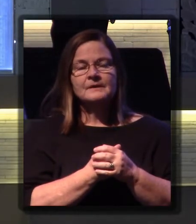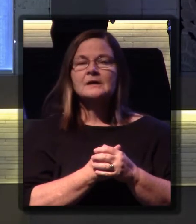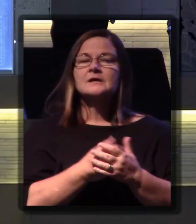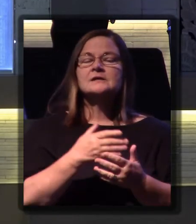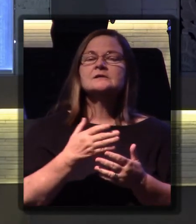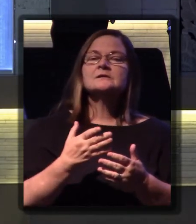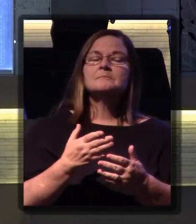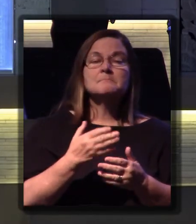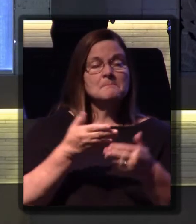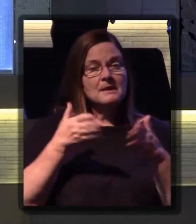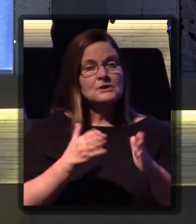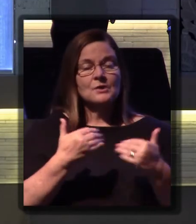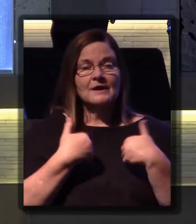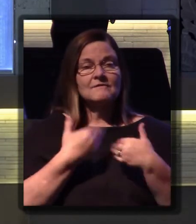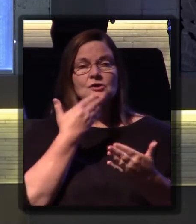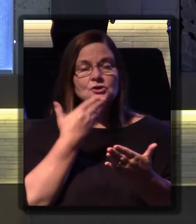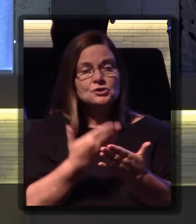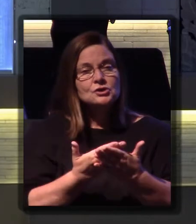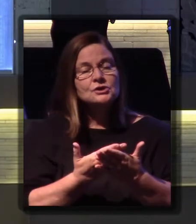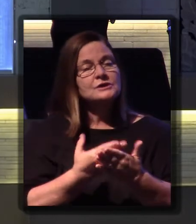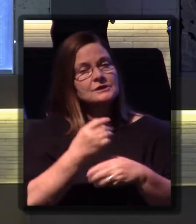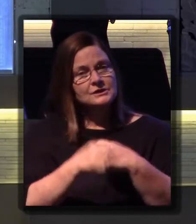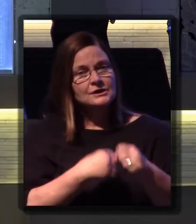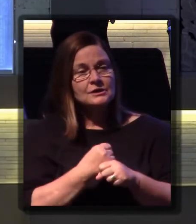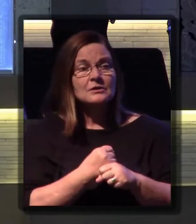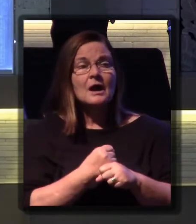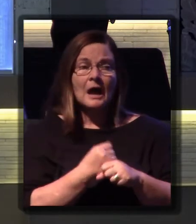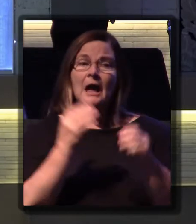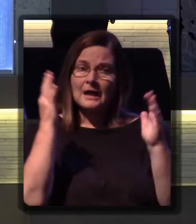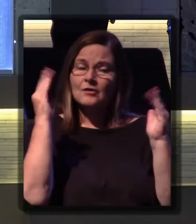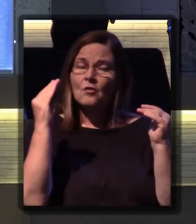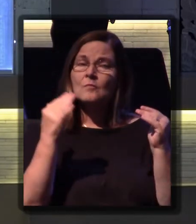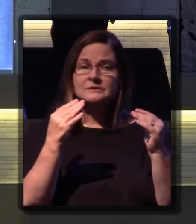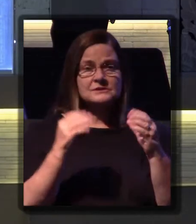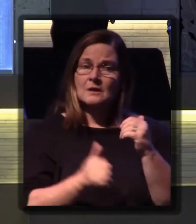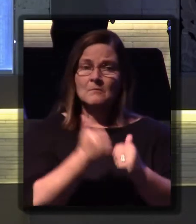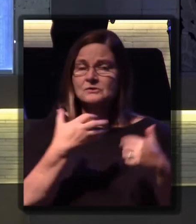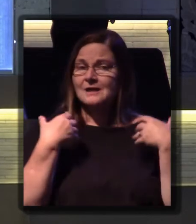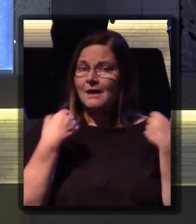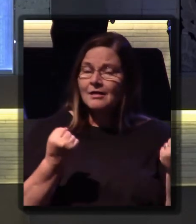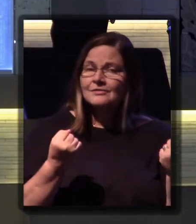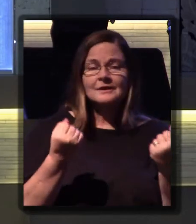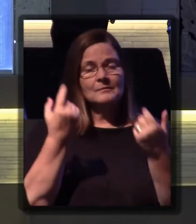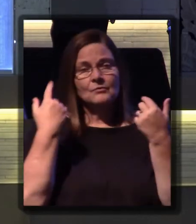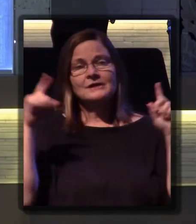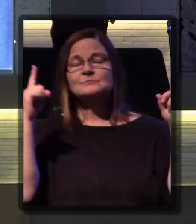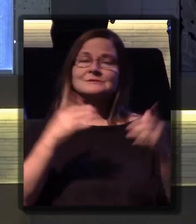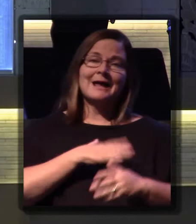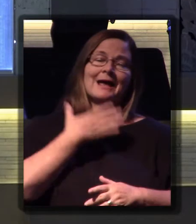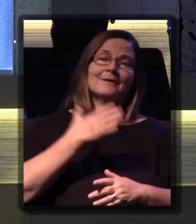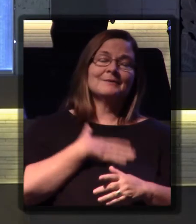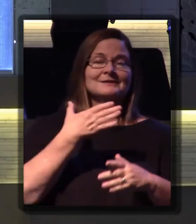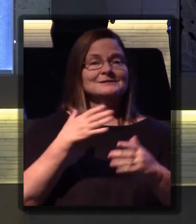as we think about the New Year greeting, Shana Tova, may you have a good year.